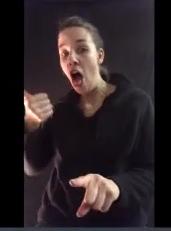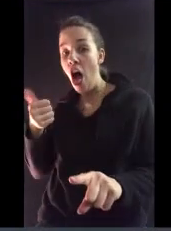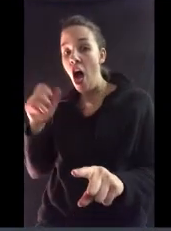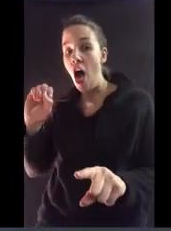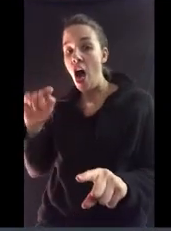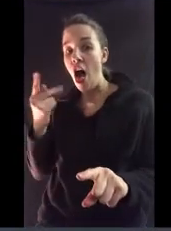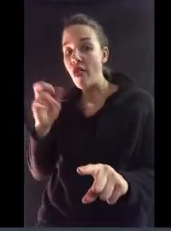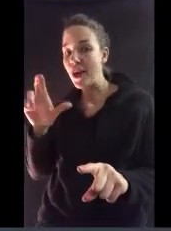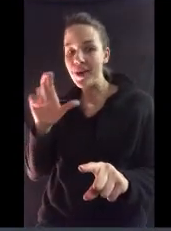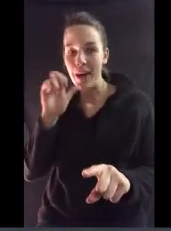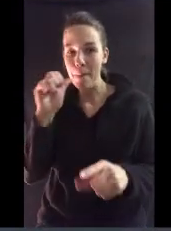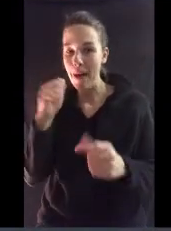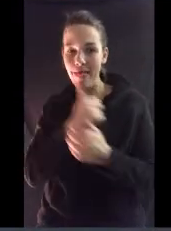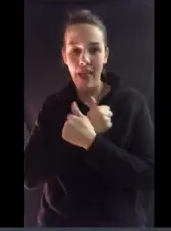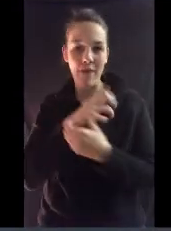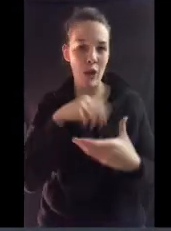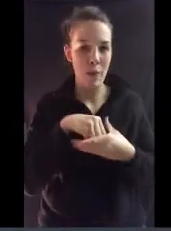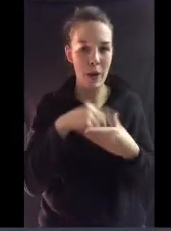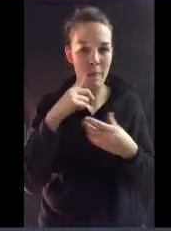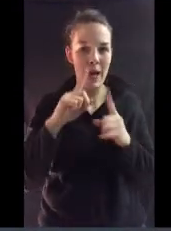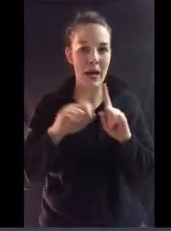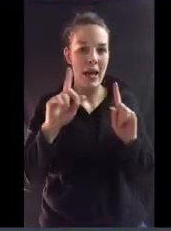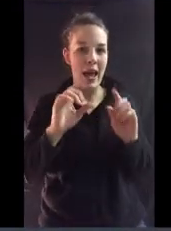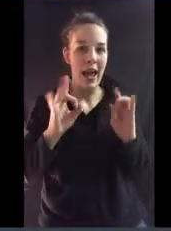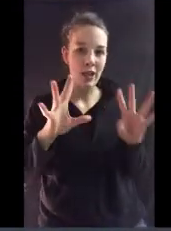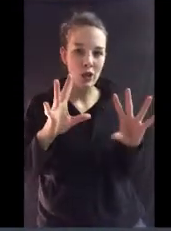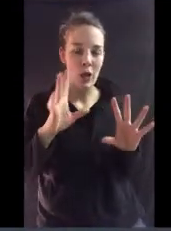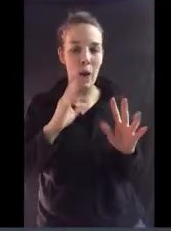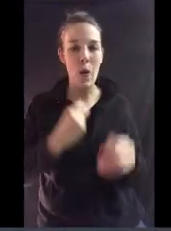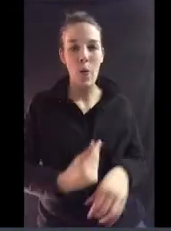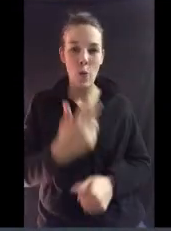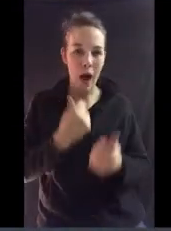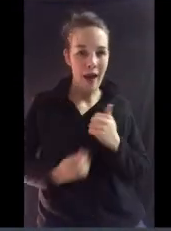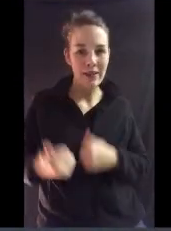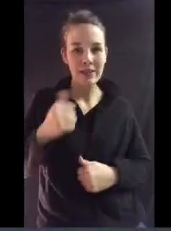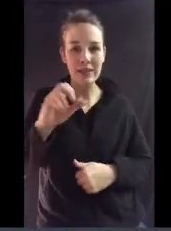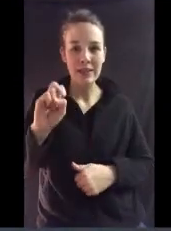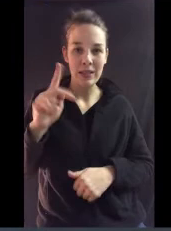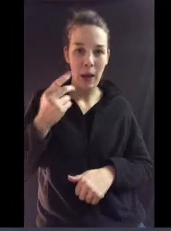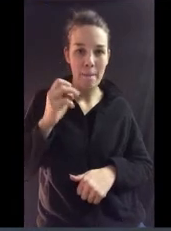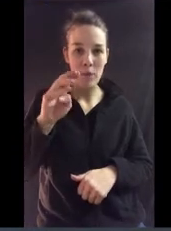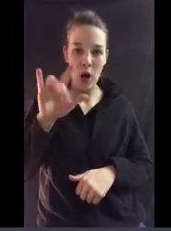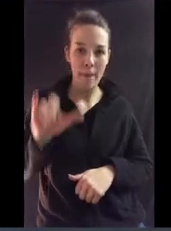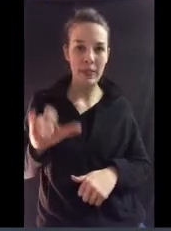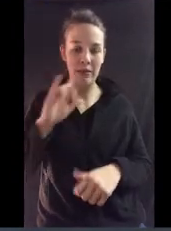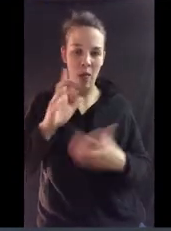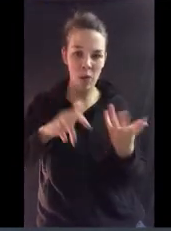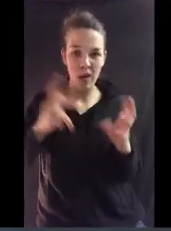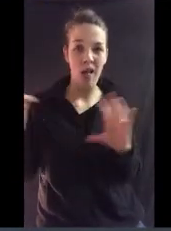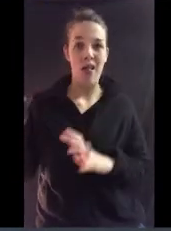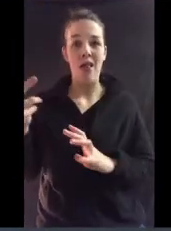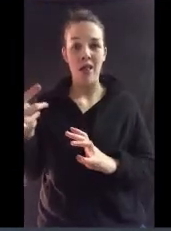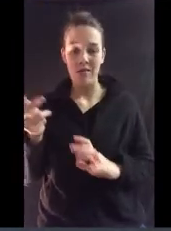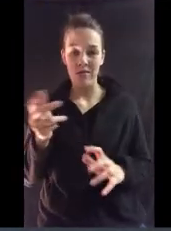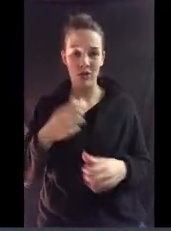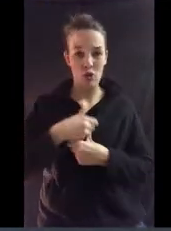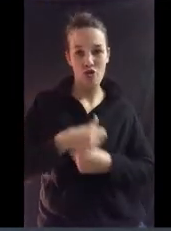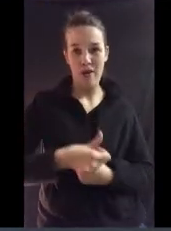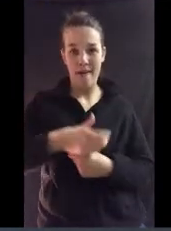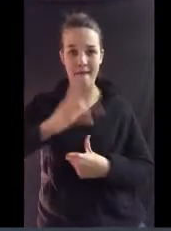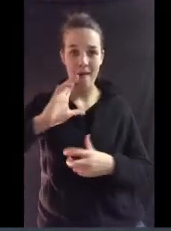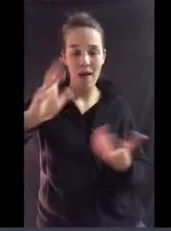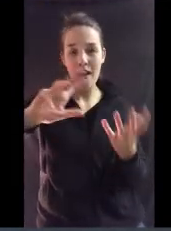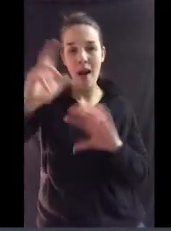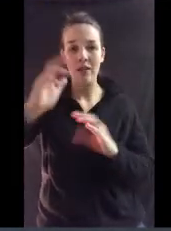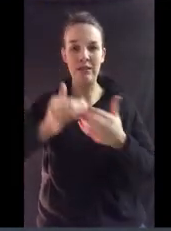other. Not by love and inclusion, but by hatred and white supremacy and insurrection that was stirred